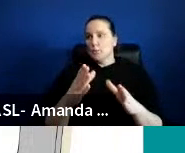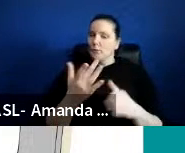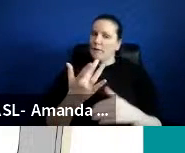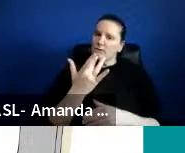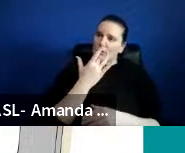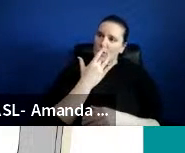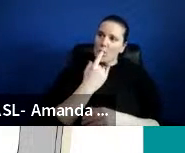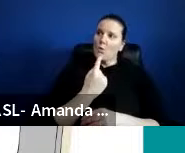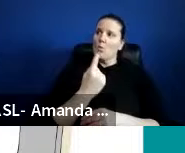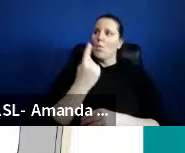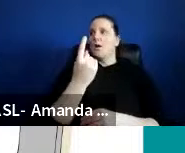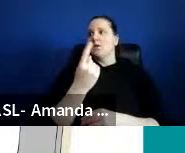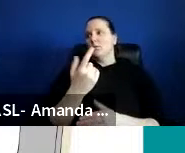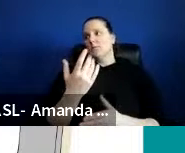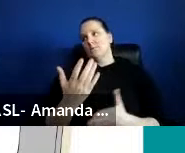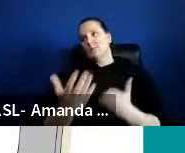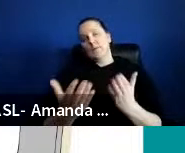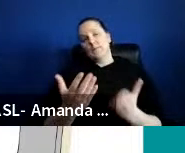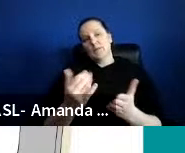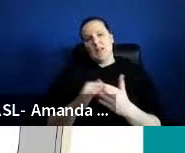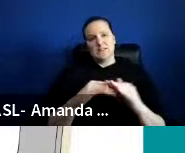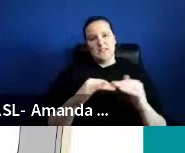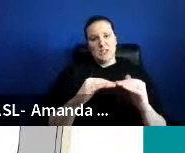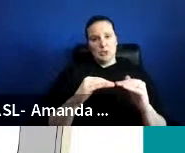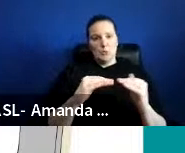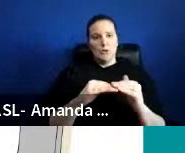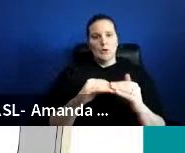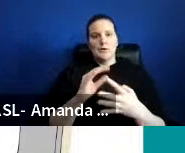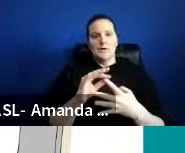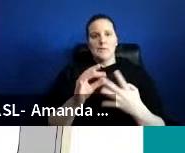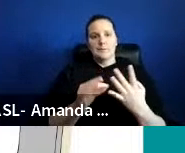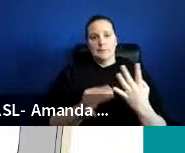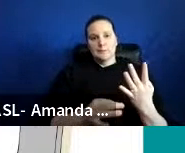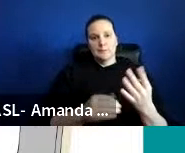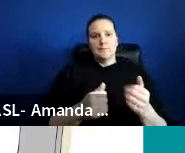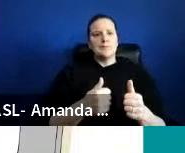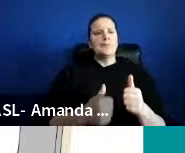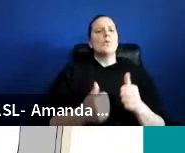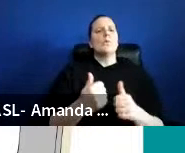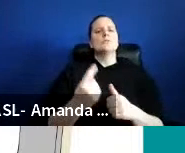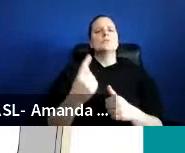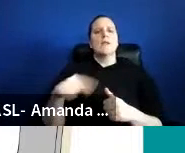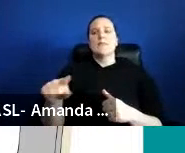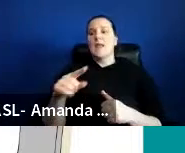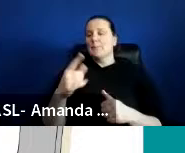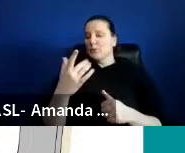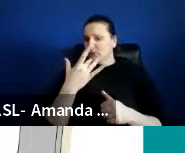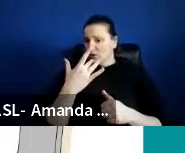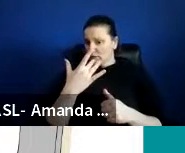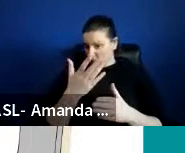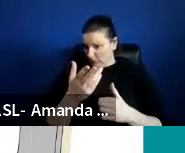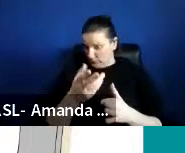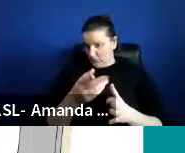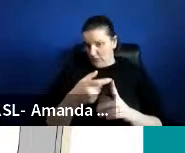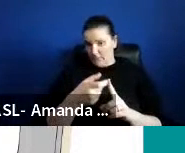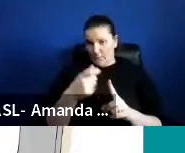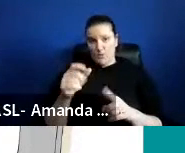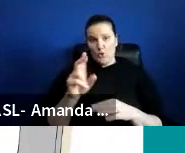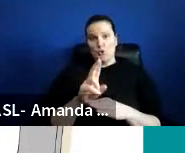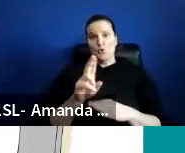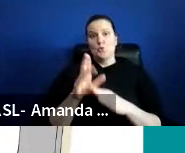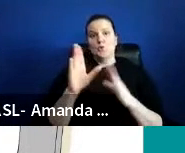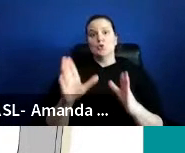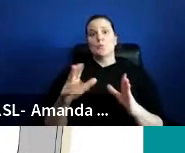of these, or maybe there are equal options, which they prefer as the use from the user's